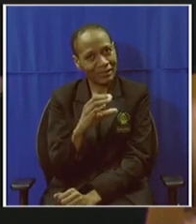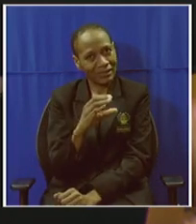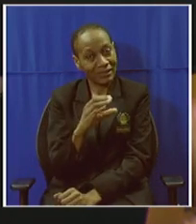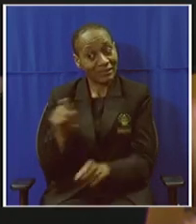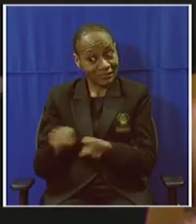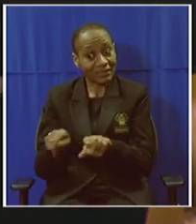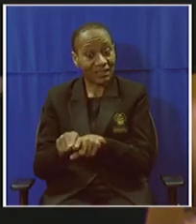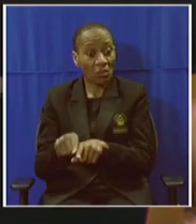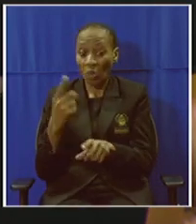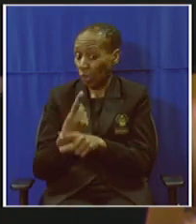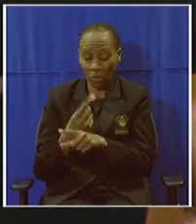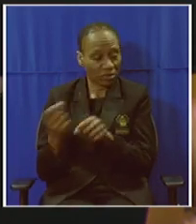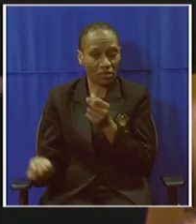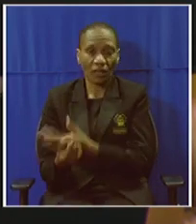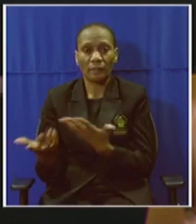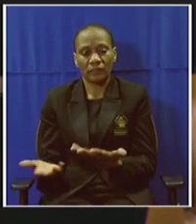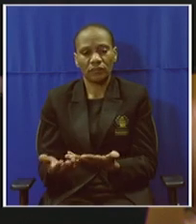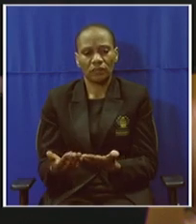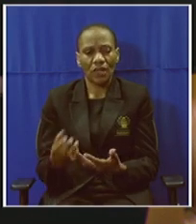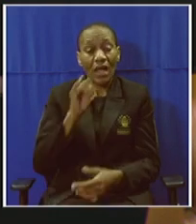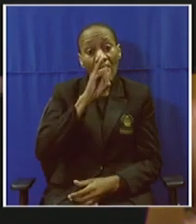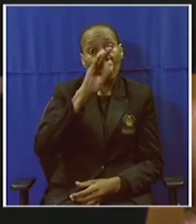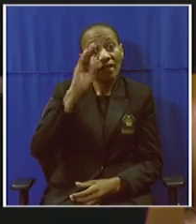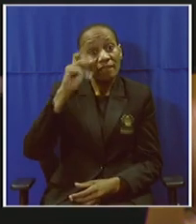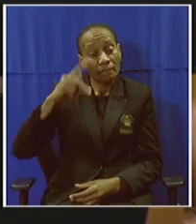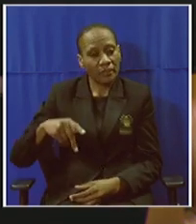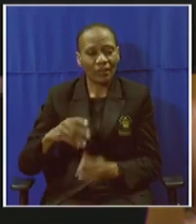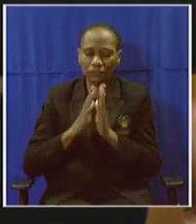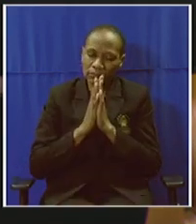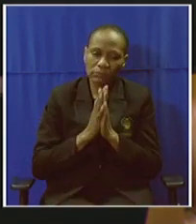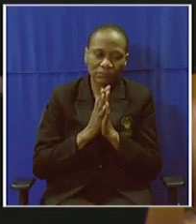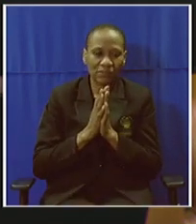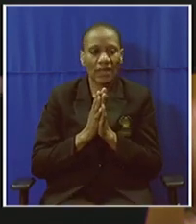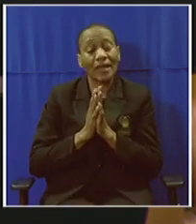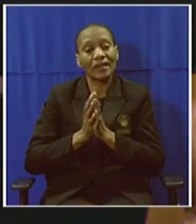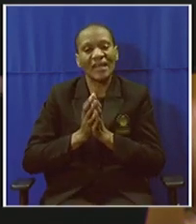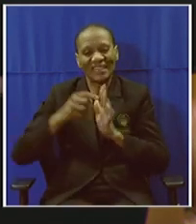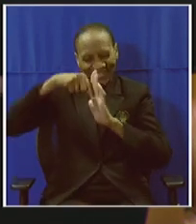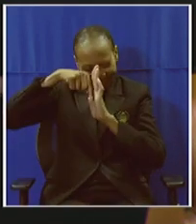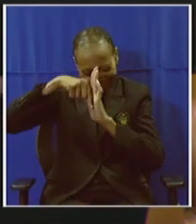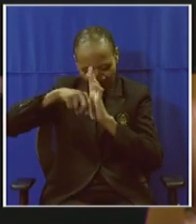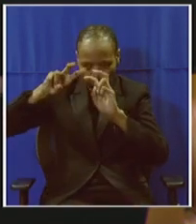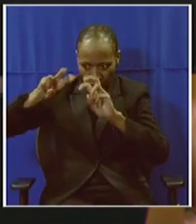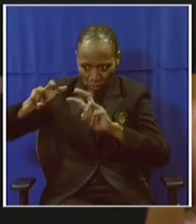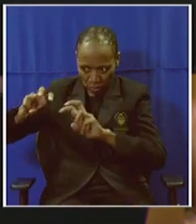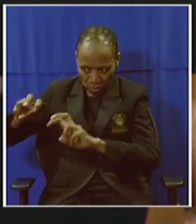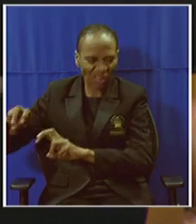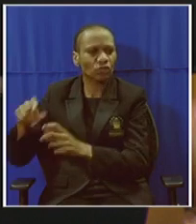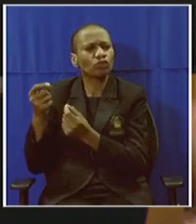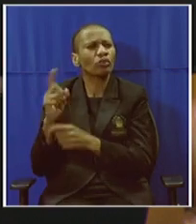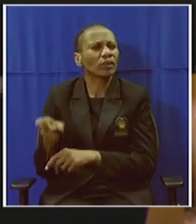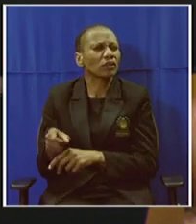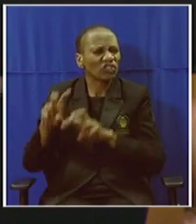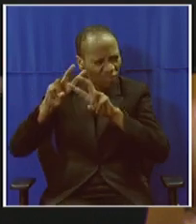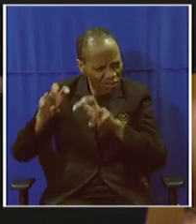controversy. The IFP has called for a forensic investigation into the